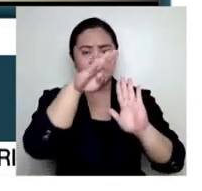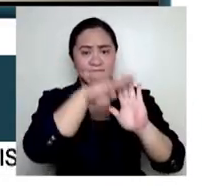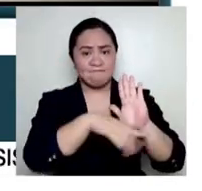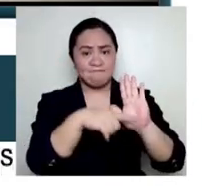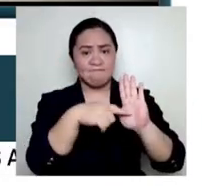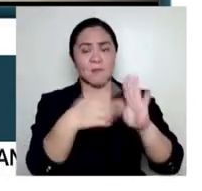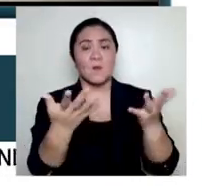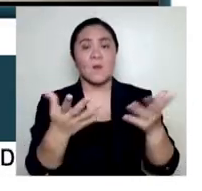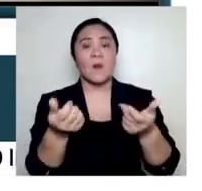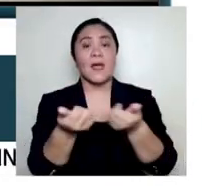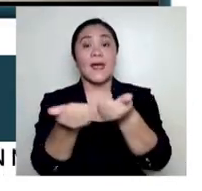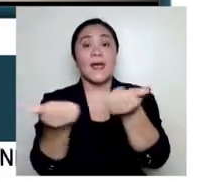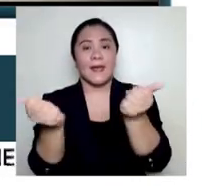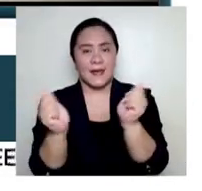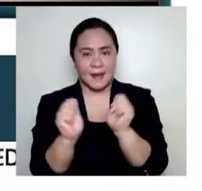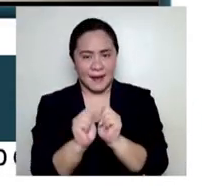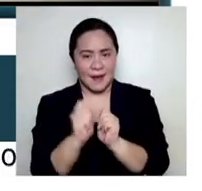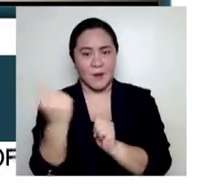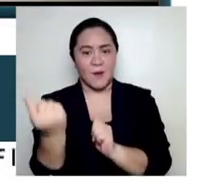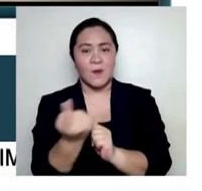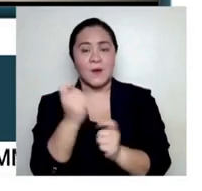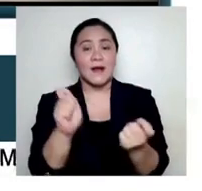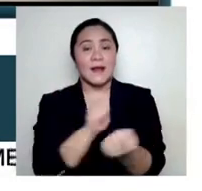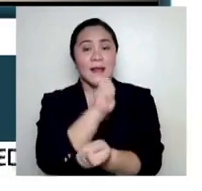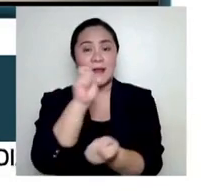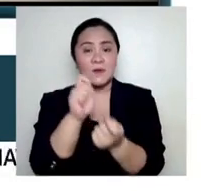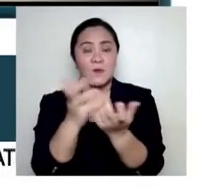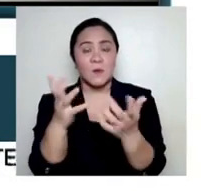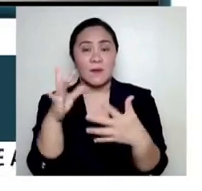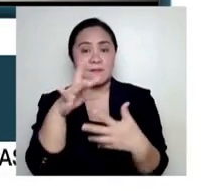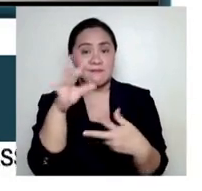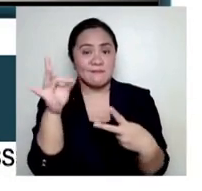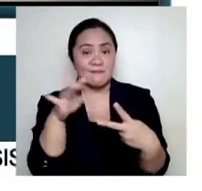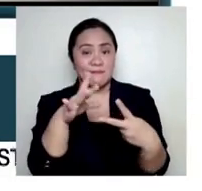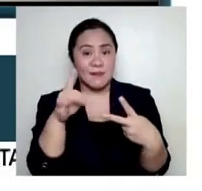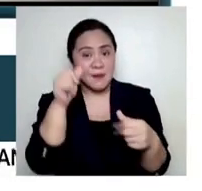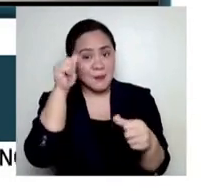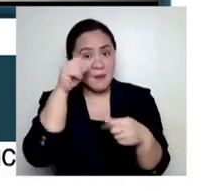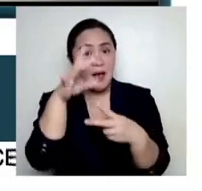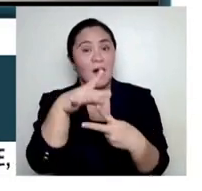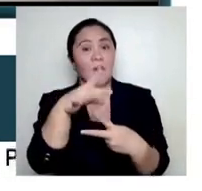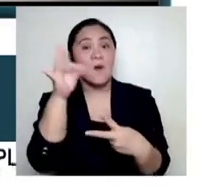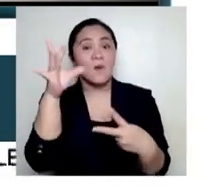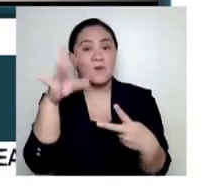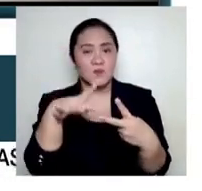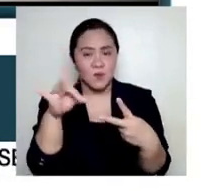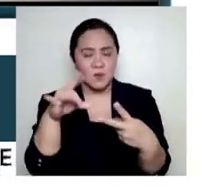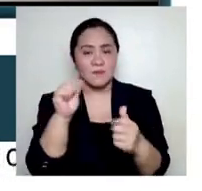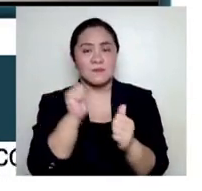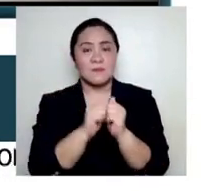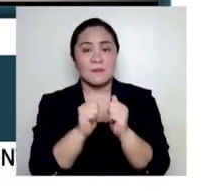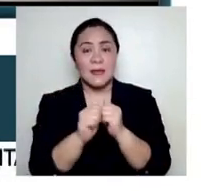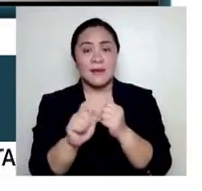areas you would be, given that option. It's a choice, really. It's trying